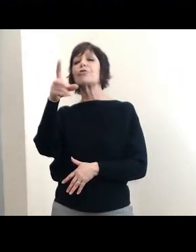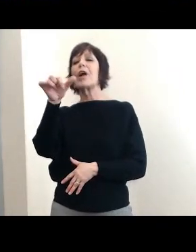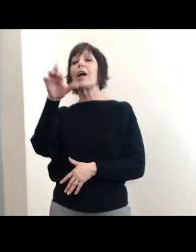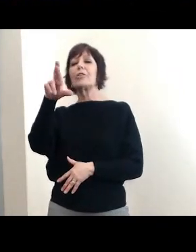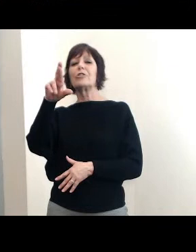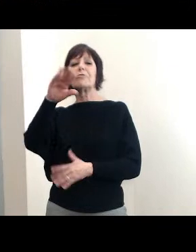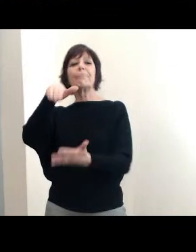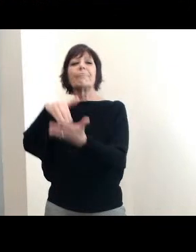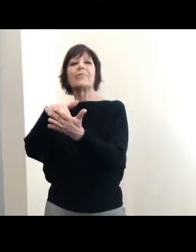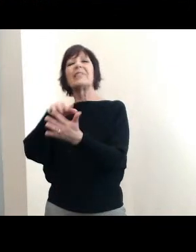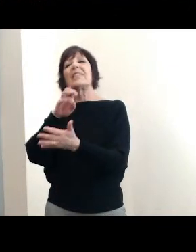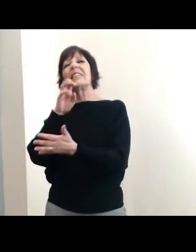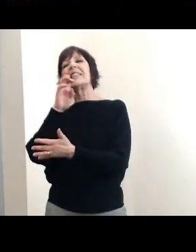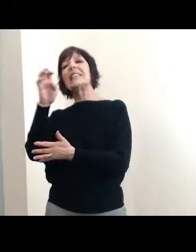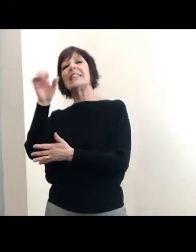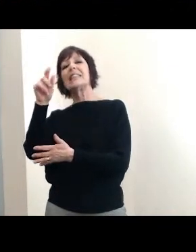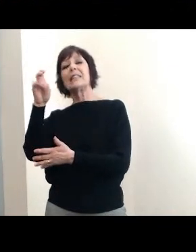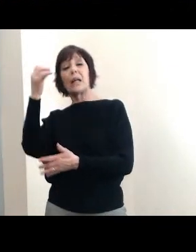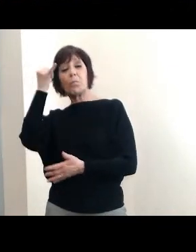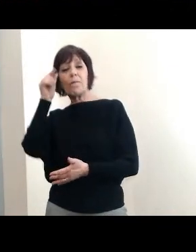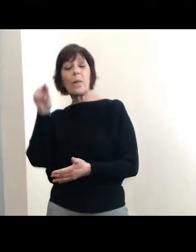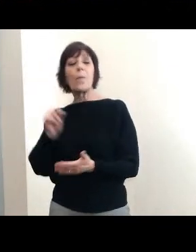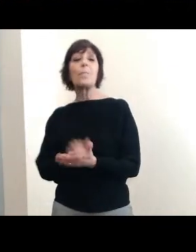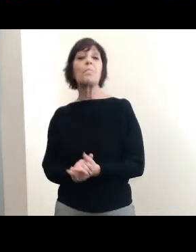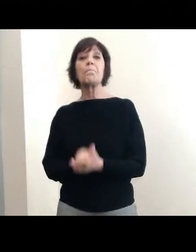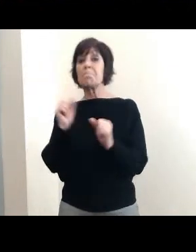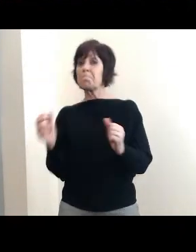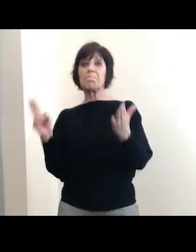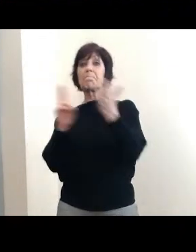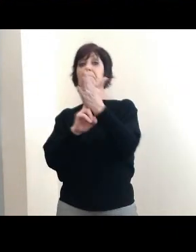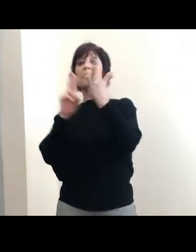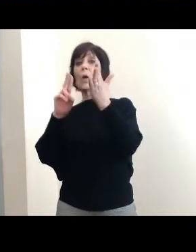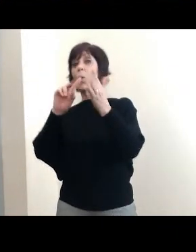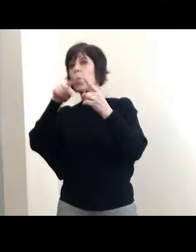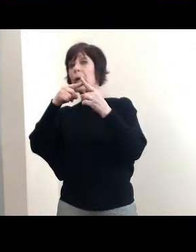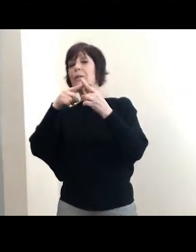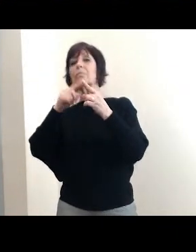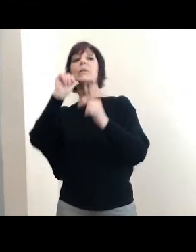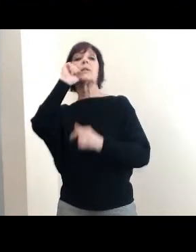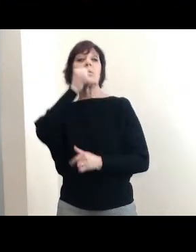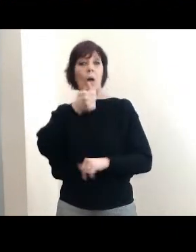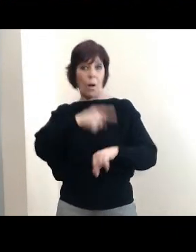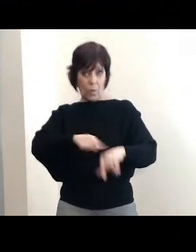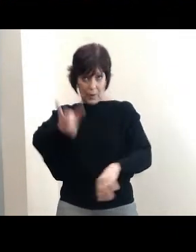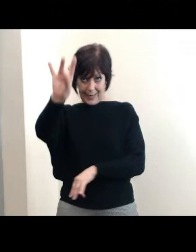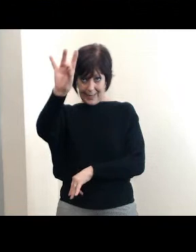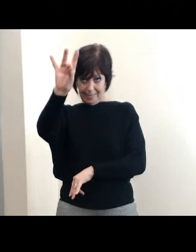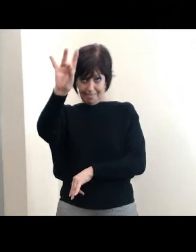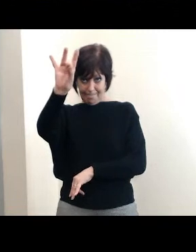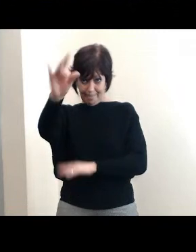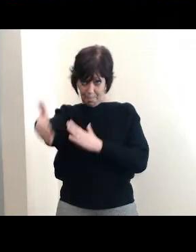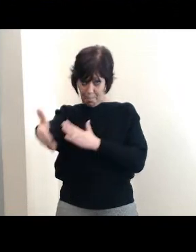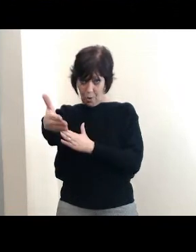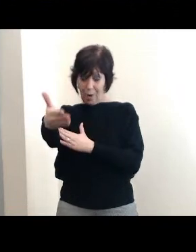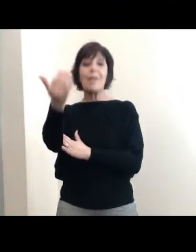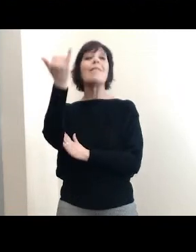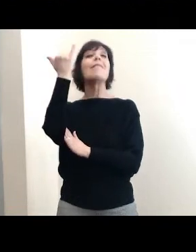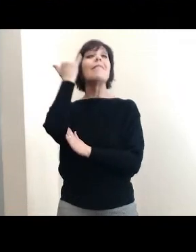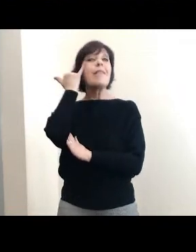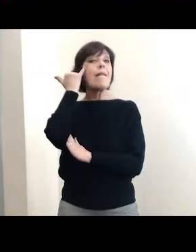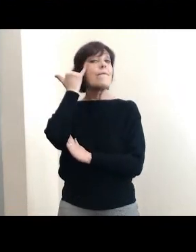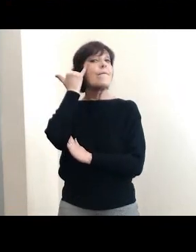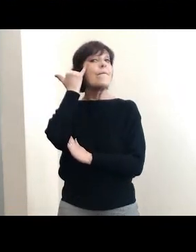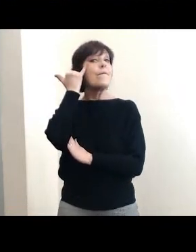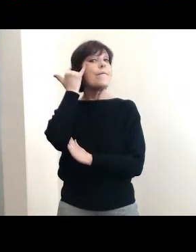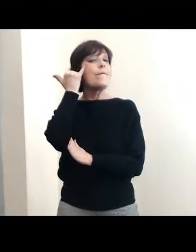Buffalo. You can sign up starting tomorrow at 8 a.m. if you are in